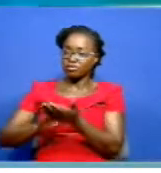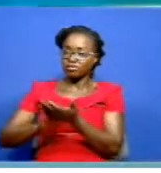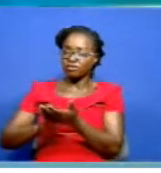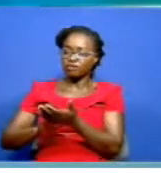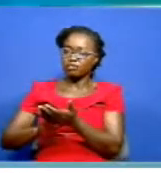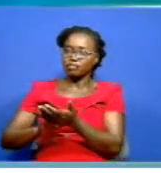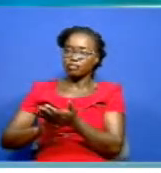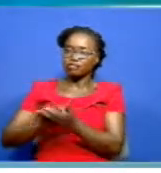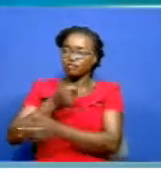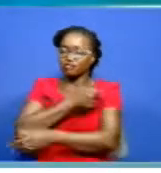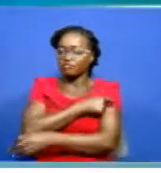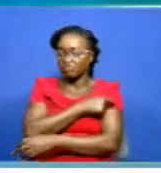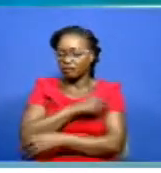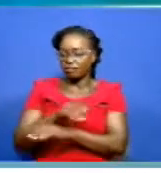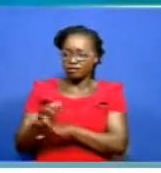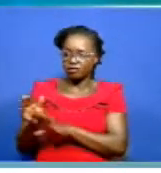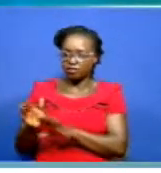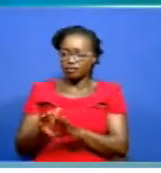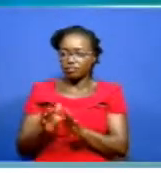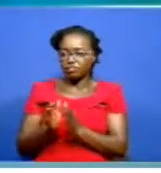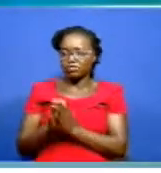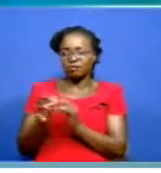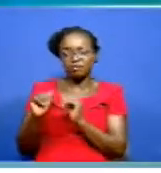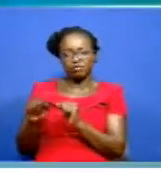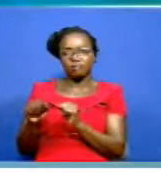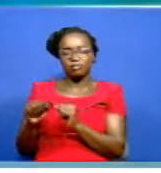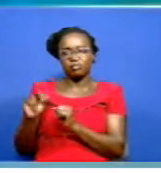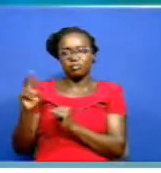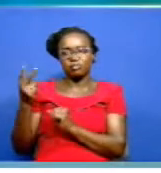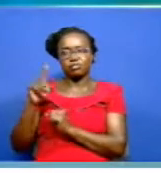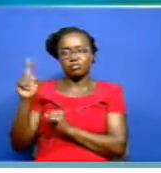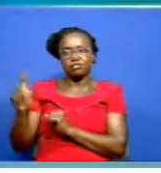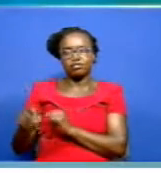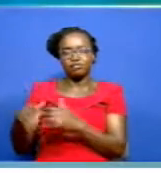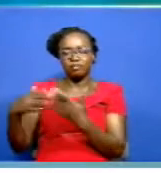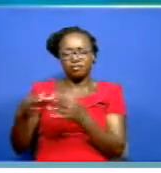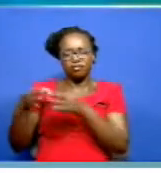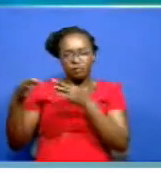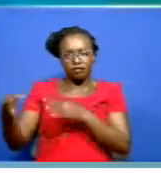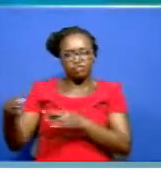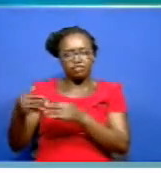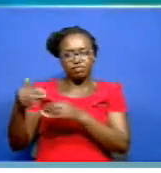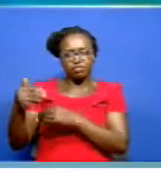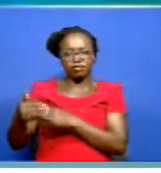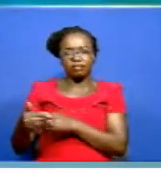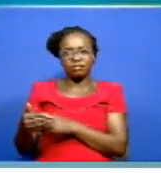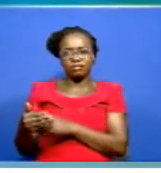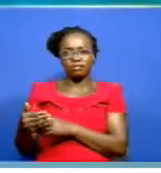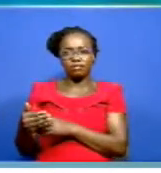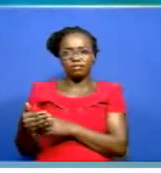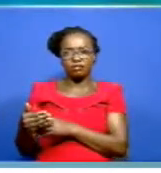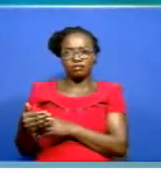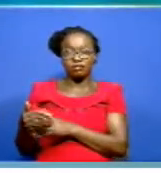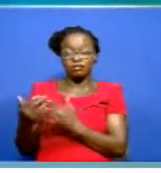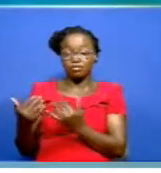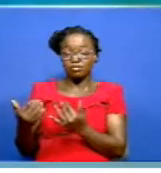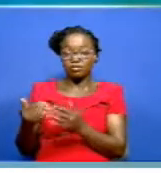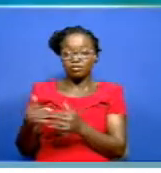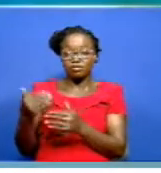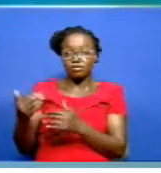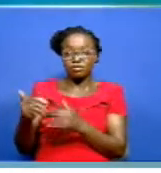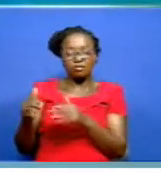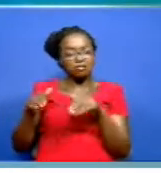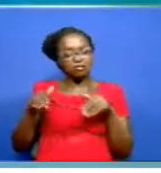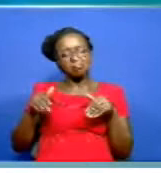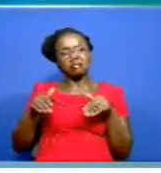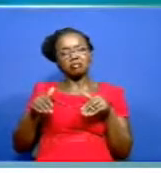get the jab. The second question that can come out from that question is, how long after, like if I'm infected right now, how long should I wait